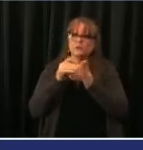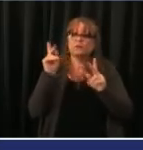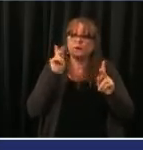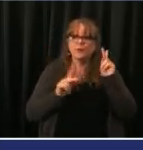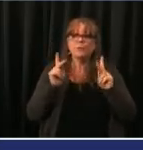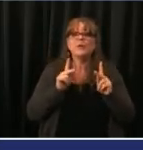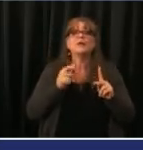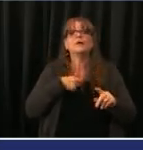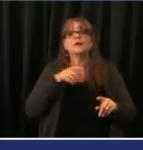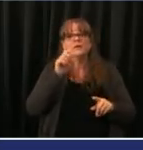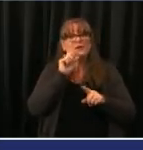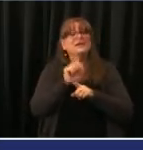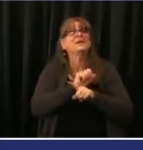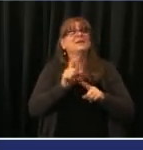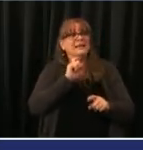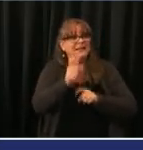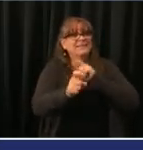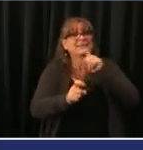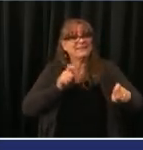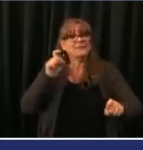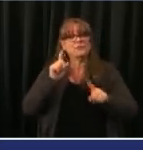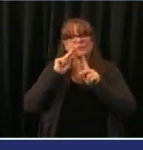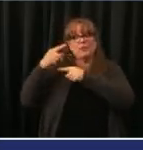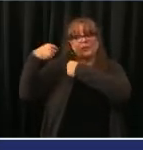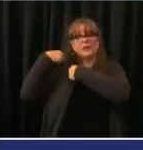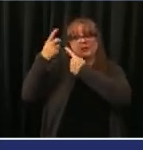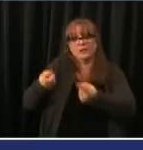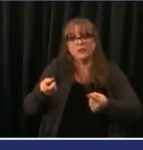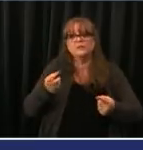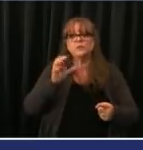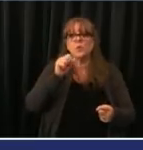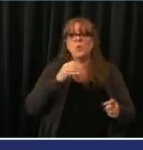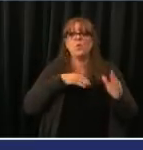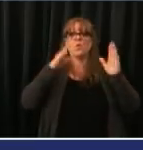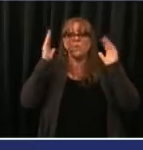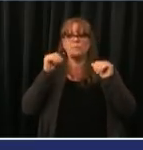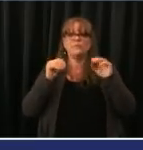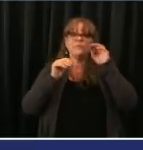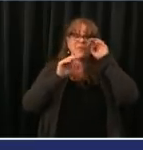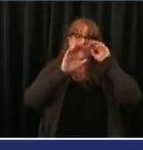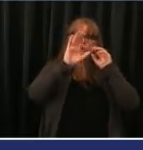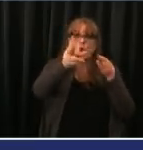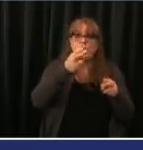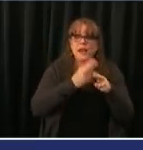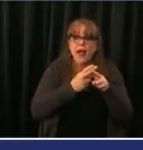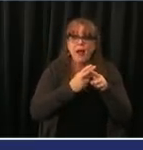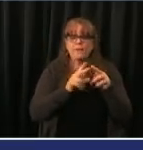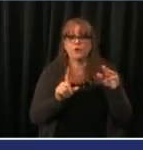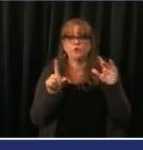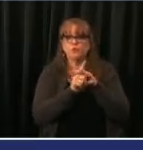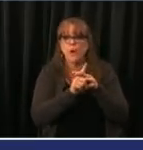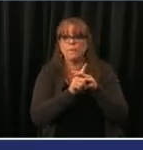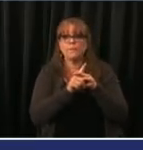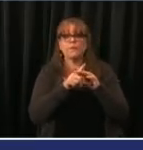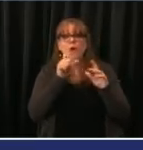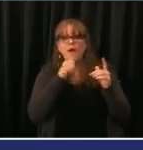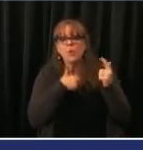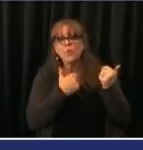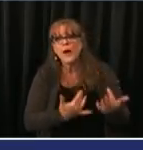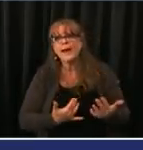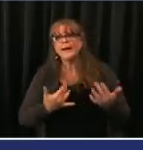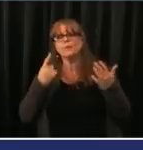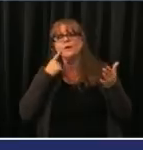many months. We hope that by doing it this way, nobody who's up has to wait more than a few weeks. You know, if you're 70 and up, you'll get it in February. If you're 65 and